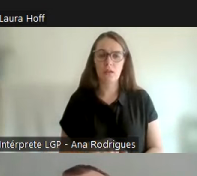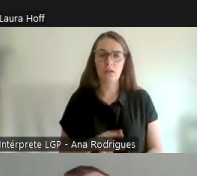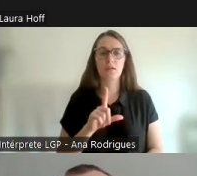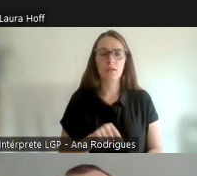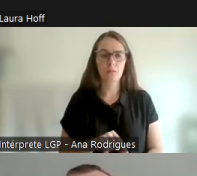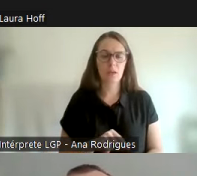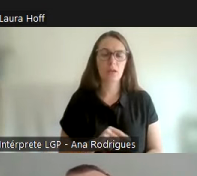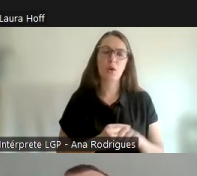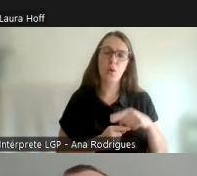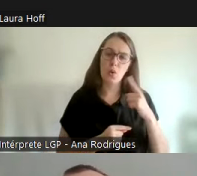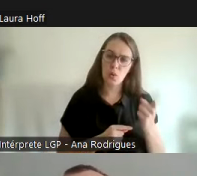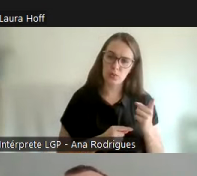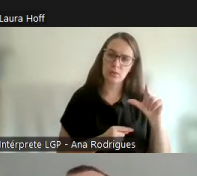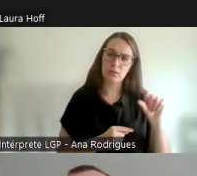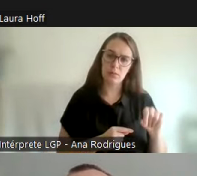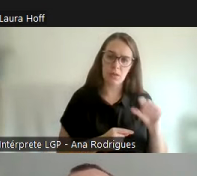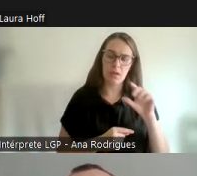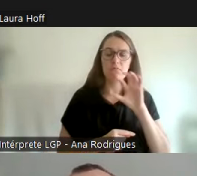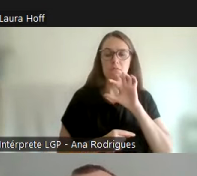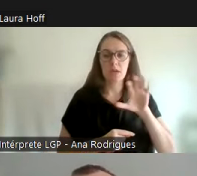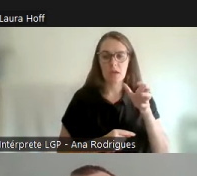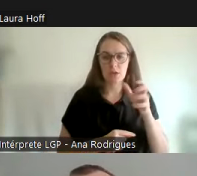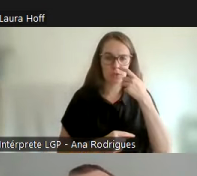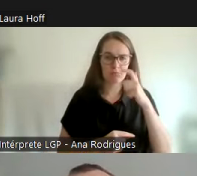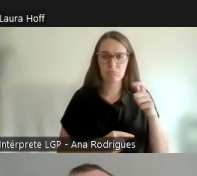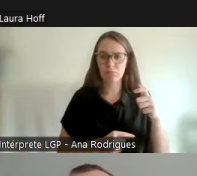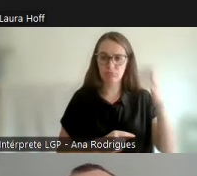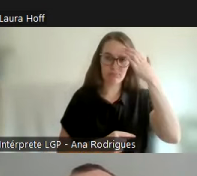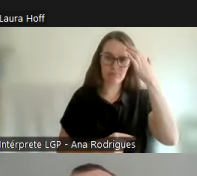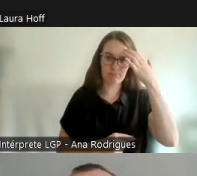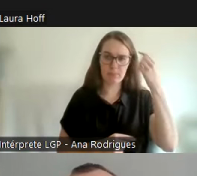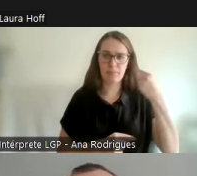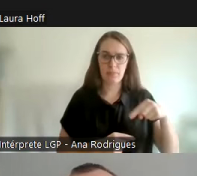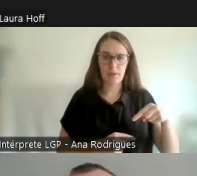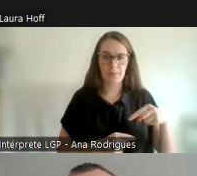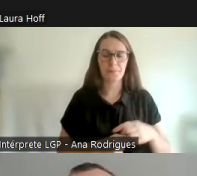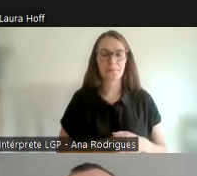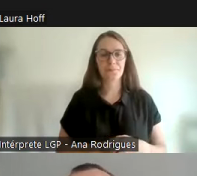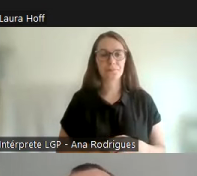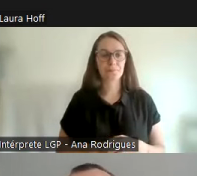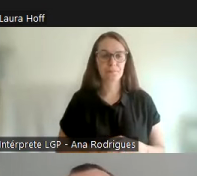but all of the country. And if